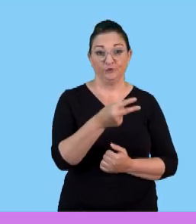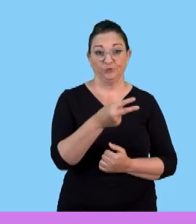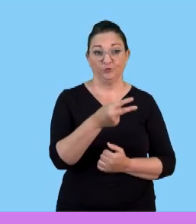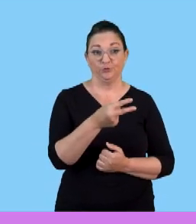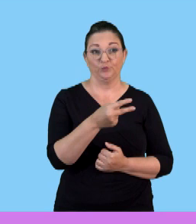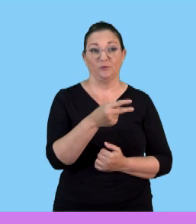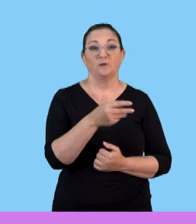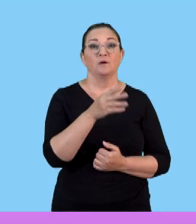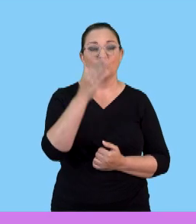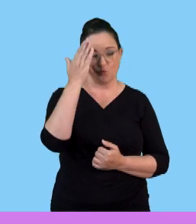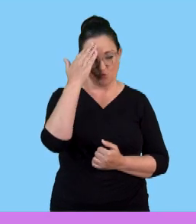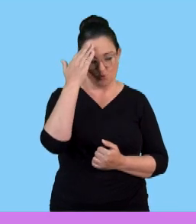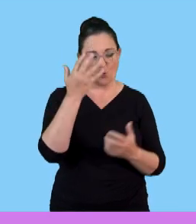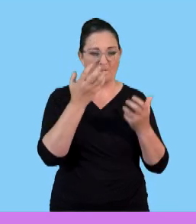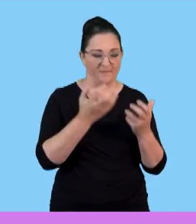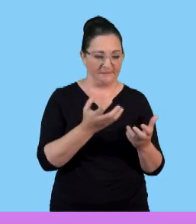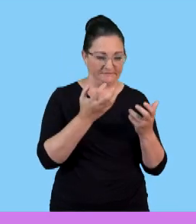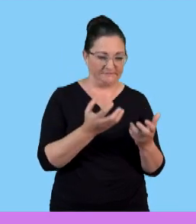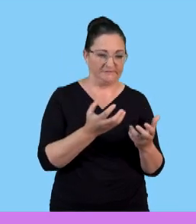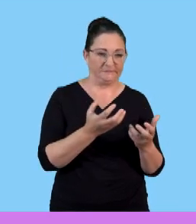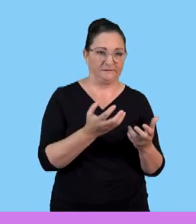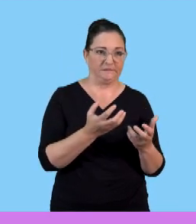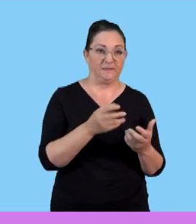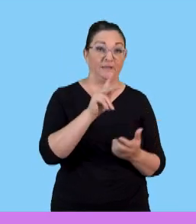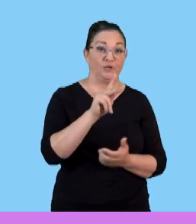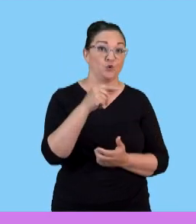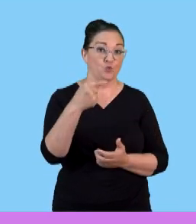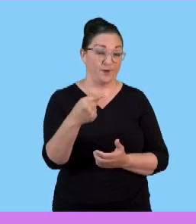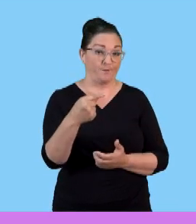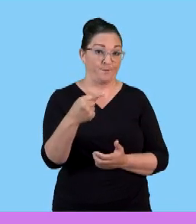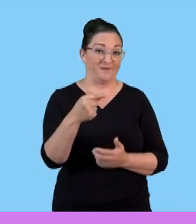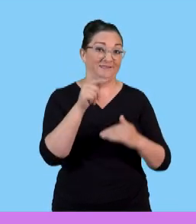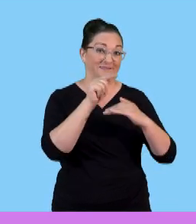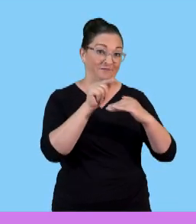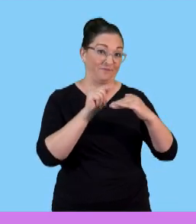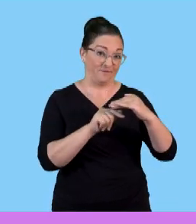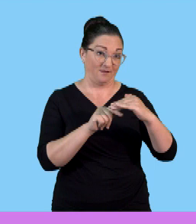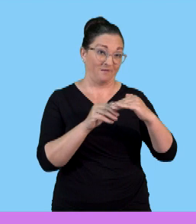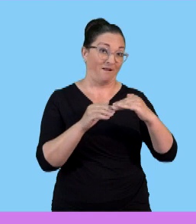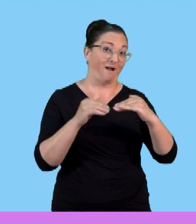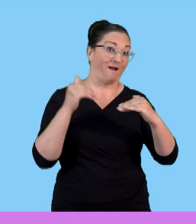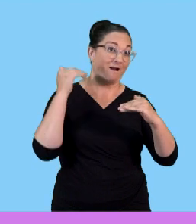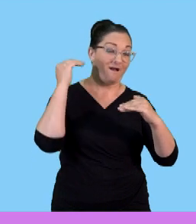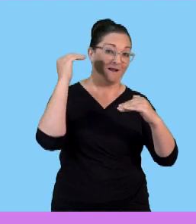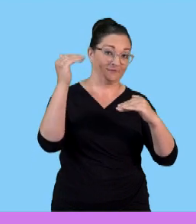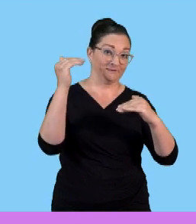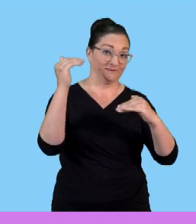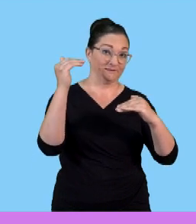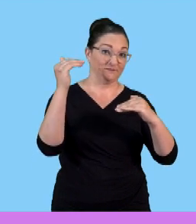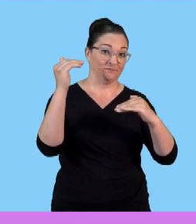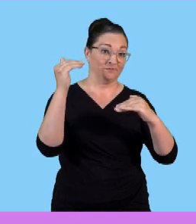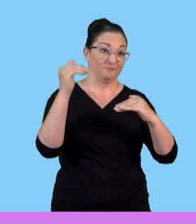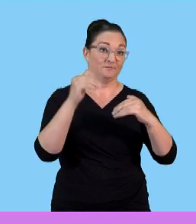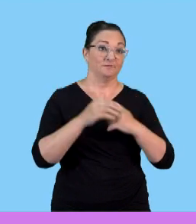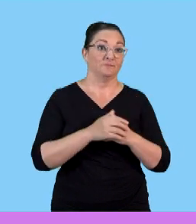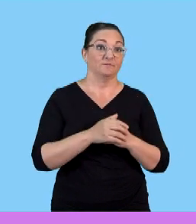right, equals, and again we know it's our mass in kilograms divided by our